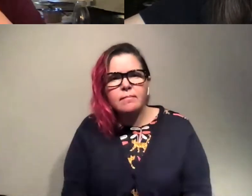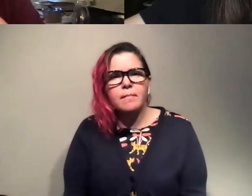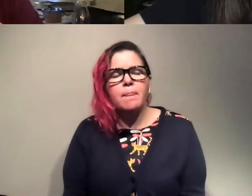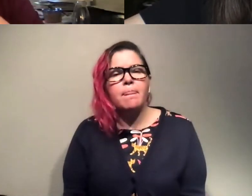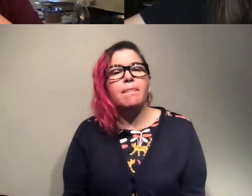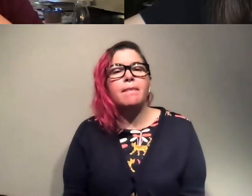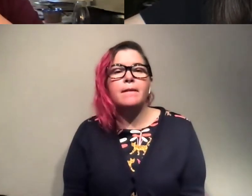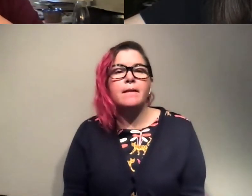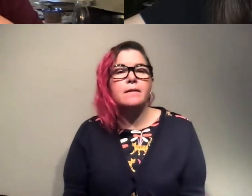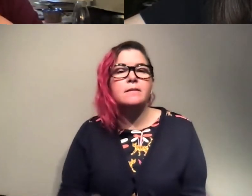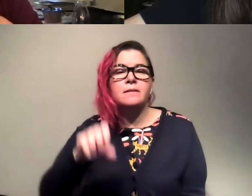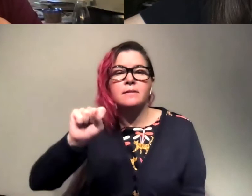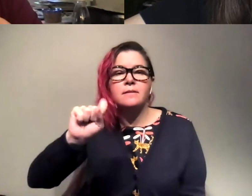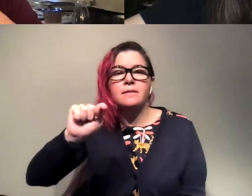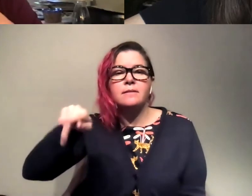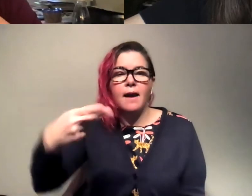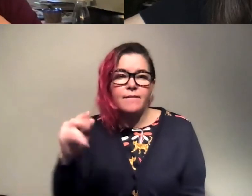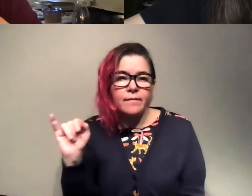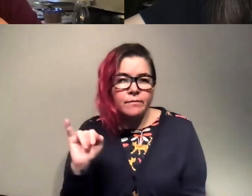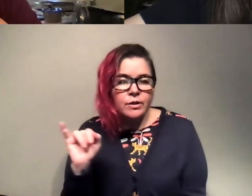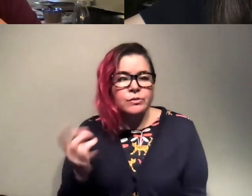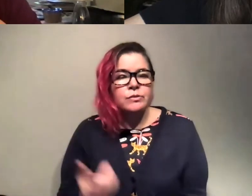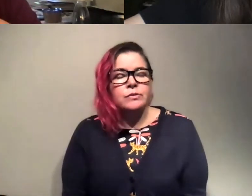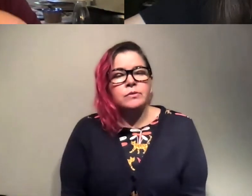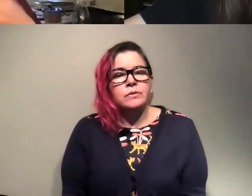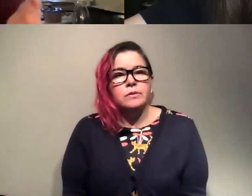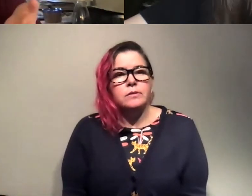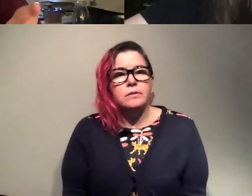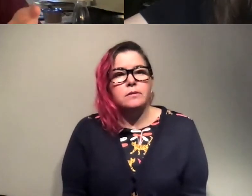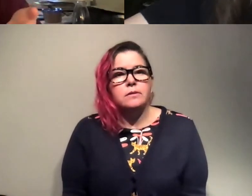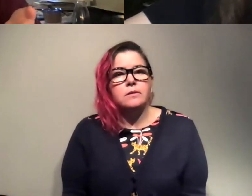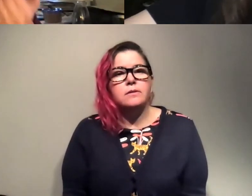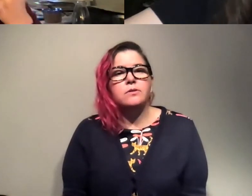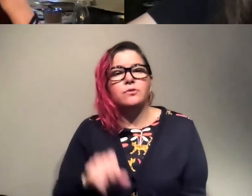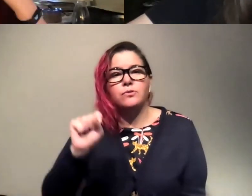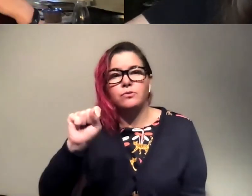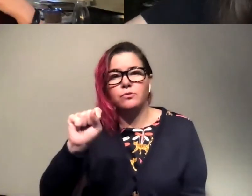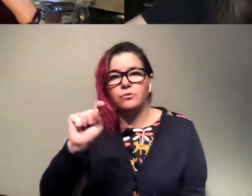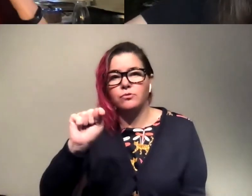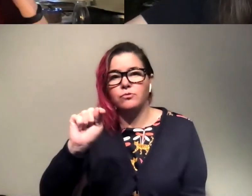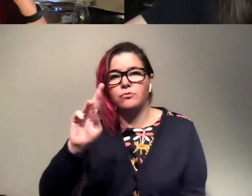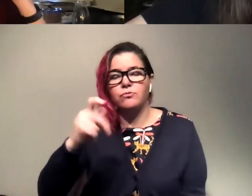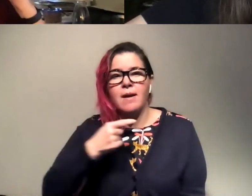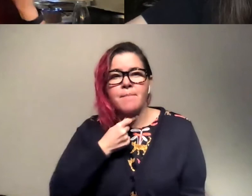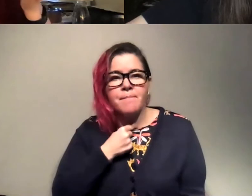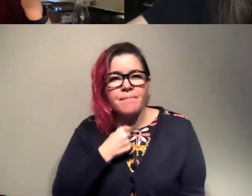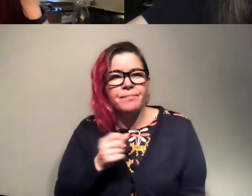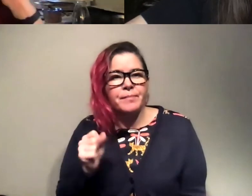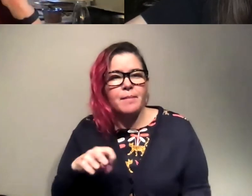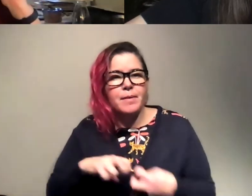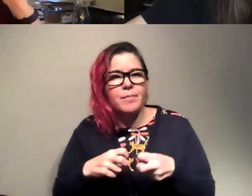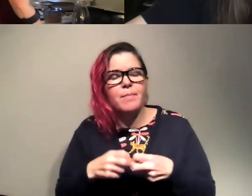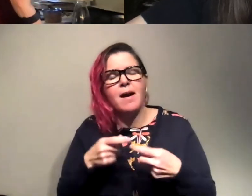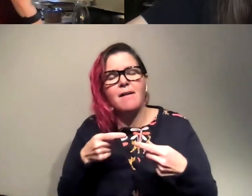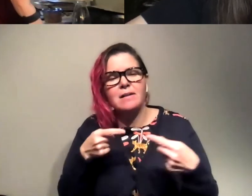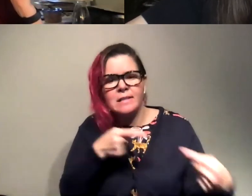things like staph infections, if you have, so streptococcus can be a problem for there's a controversy about